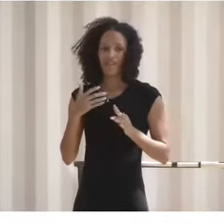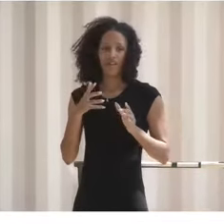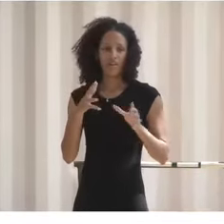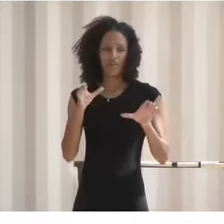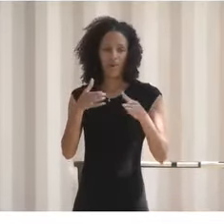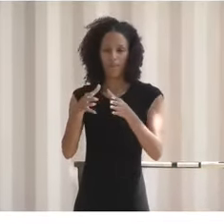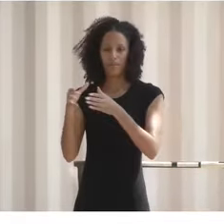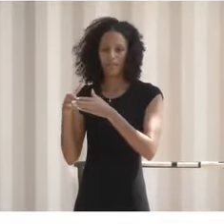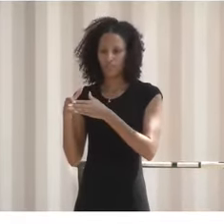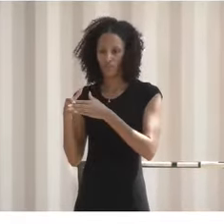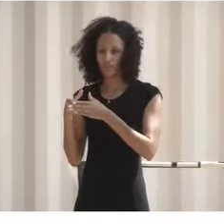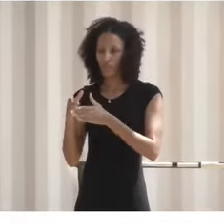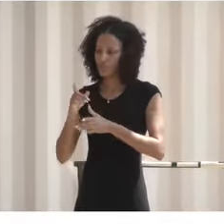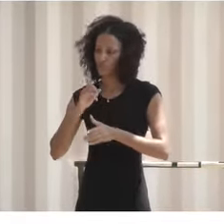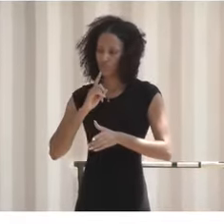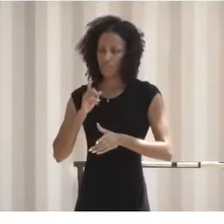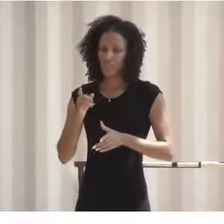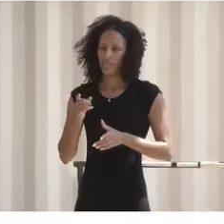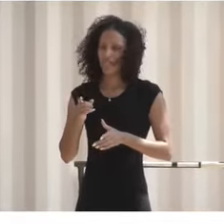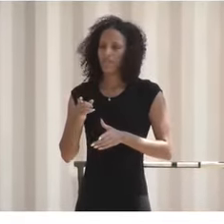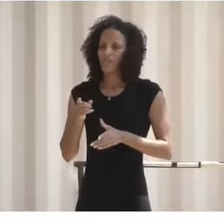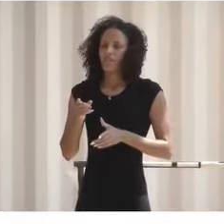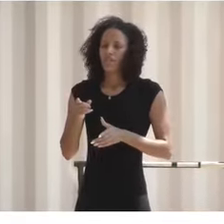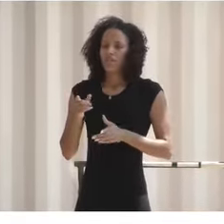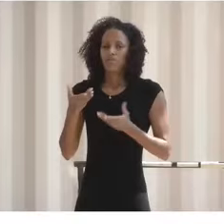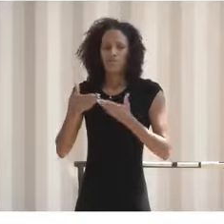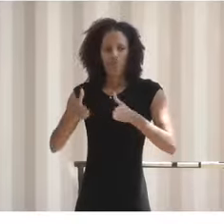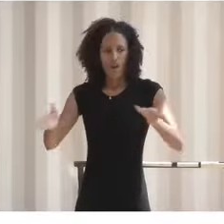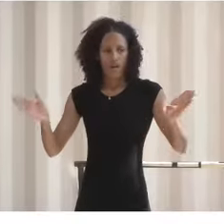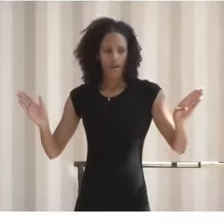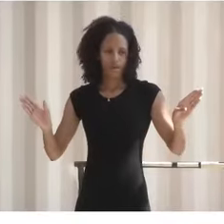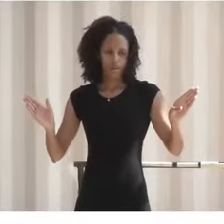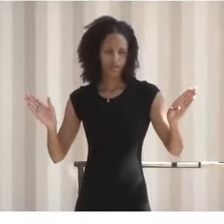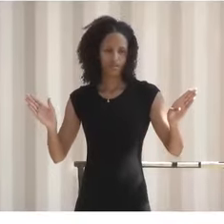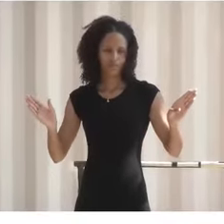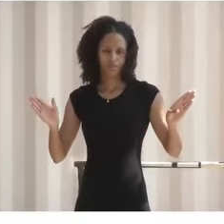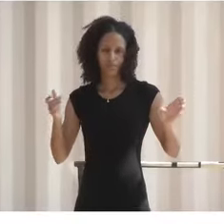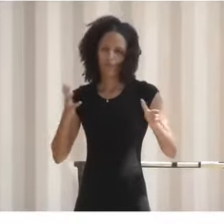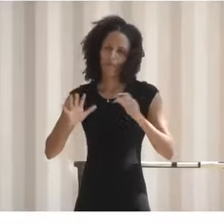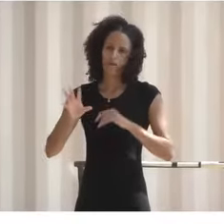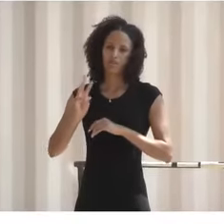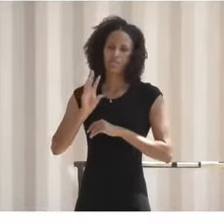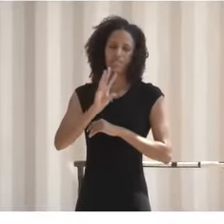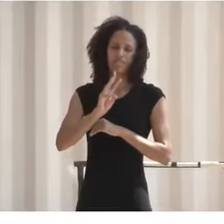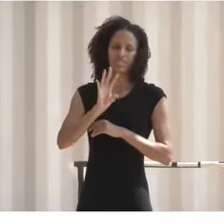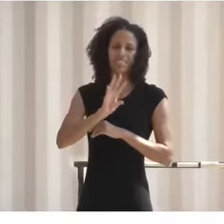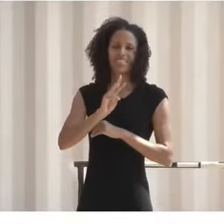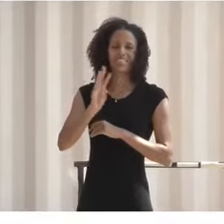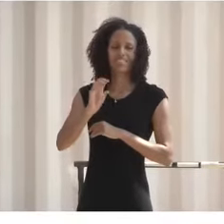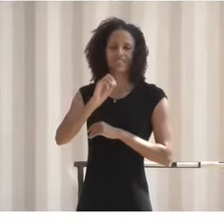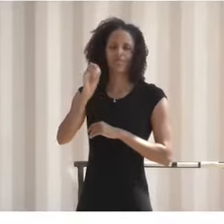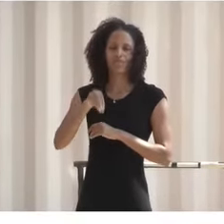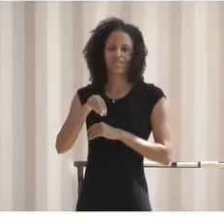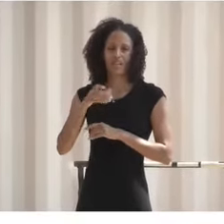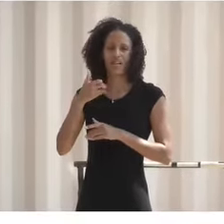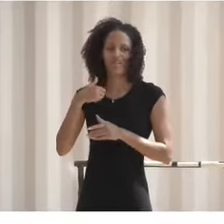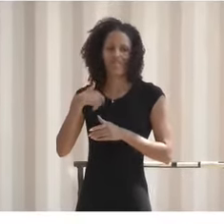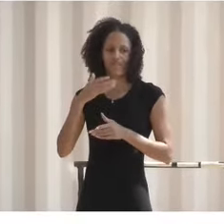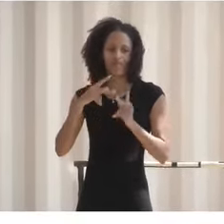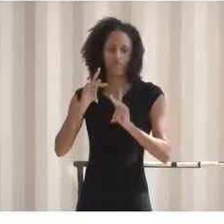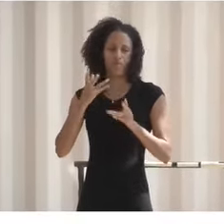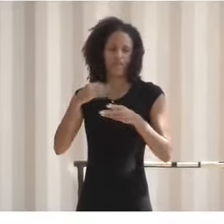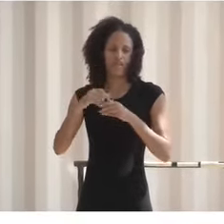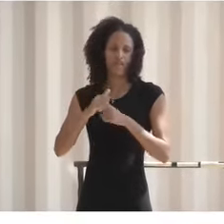population pyramid is quite broad-based, with 66% of the population being